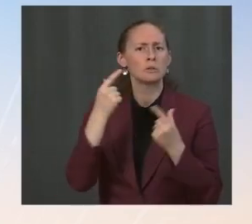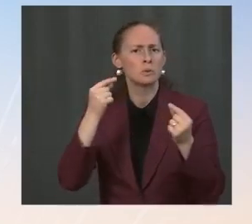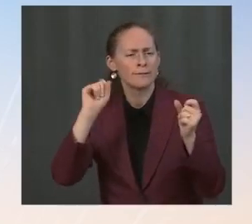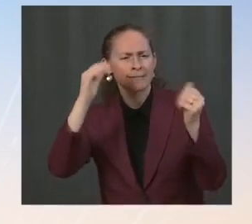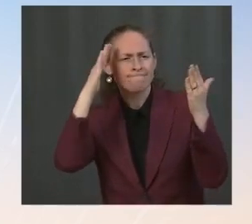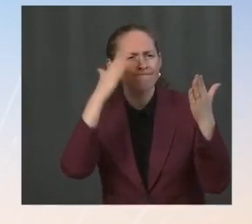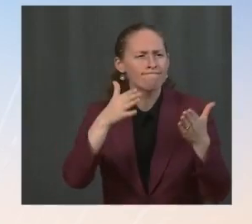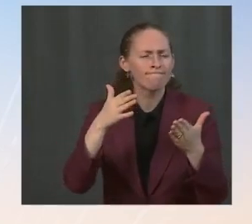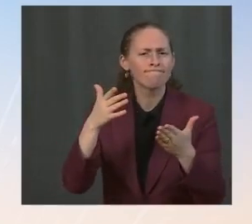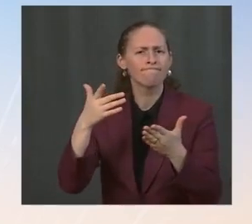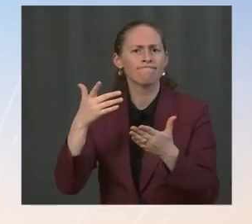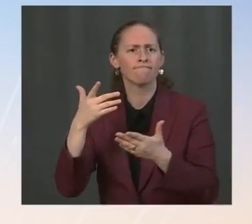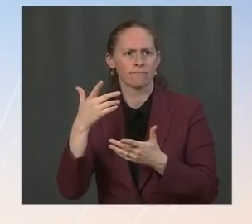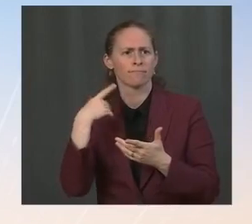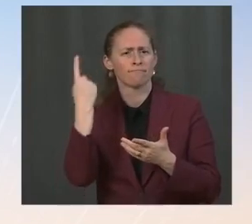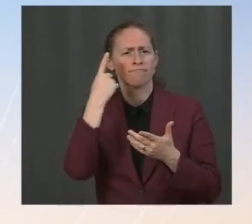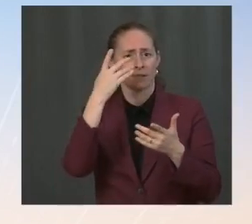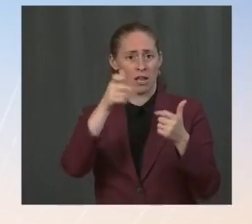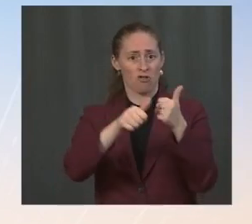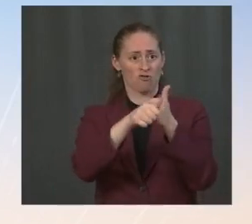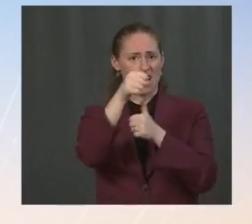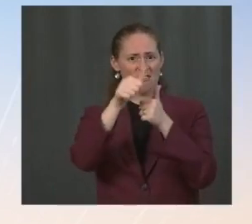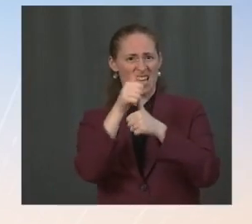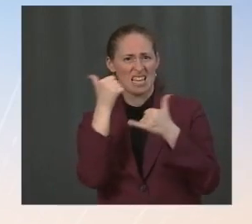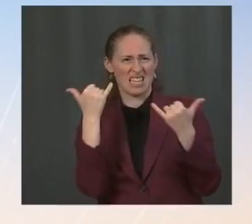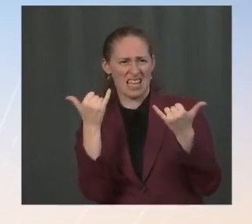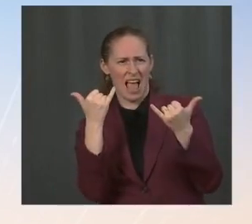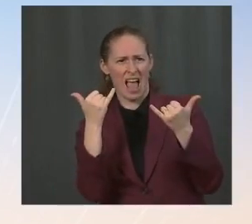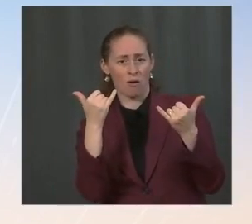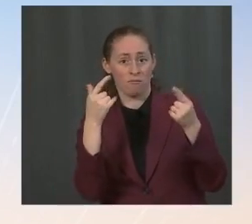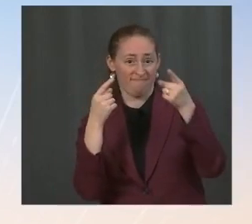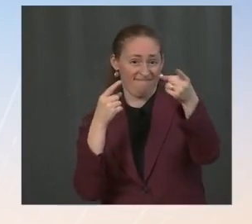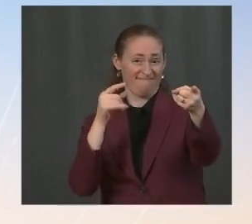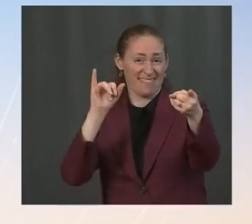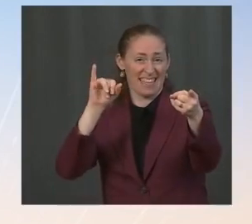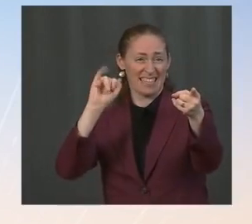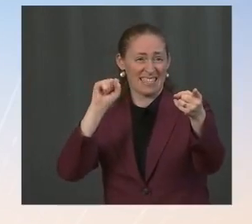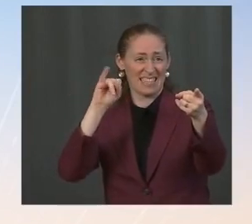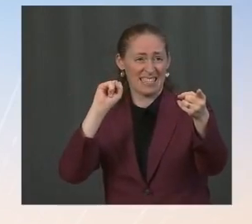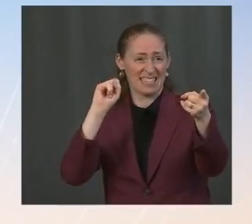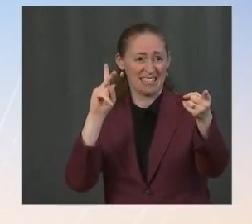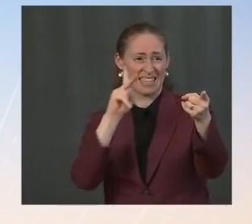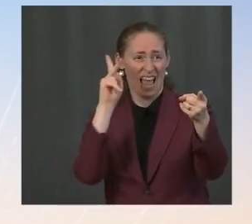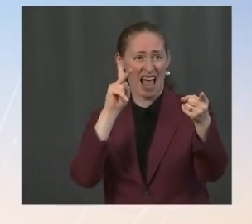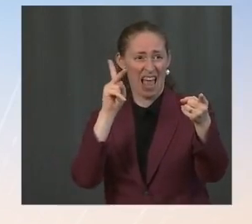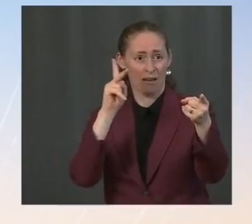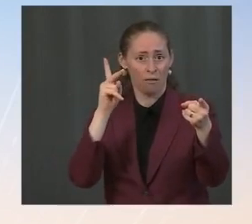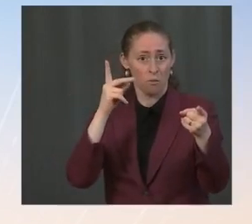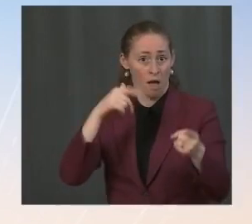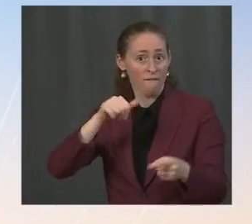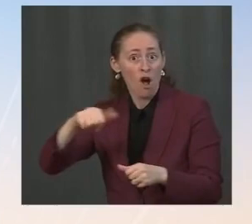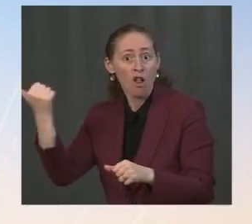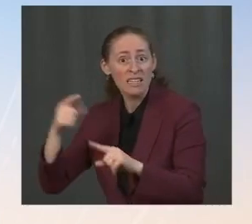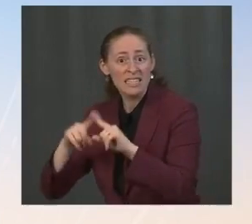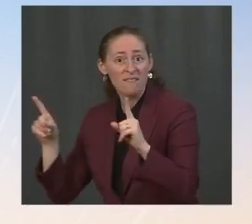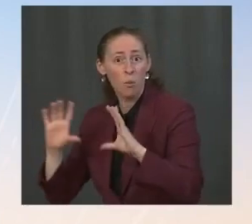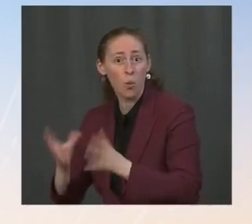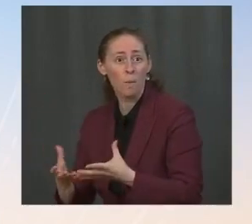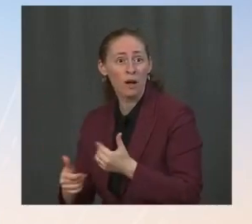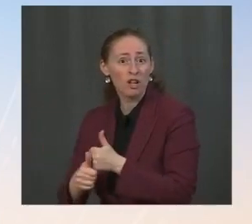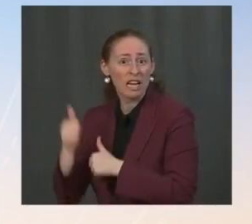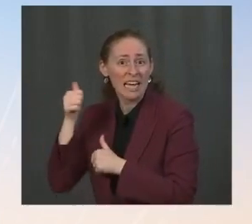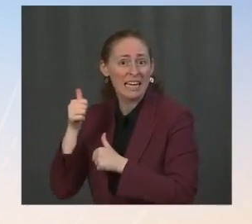threats the U.S. is currently facing from ISIS-K? Are there other groups that may be bad actors? I'm just not going to